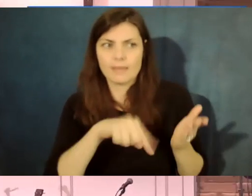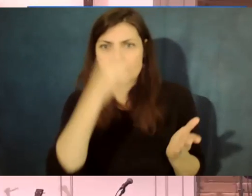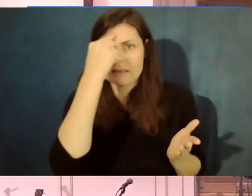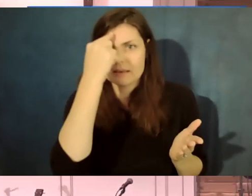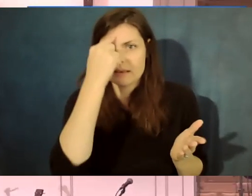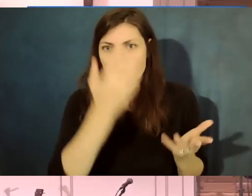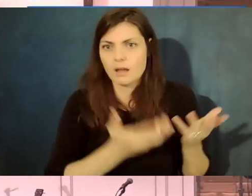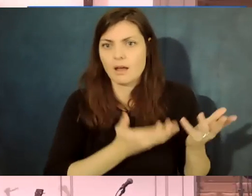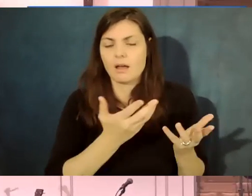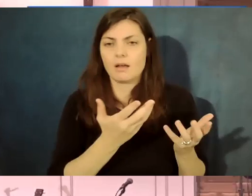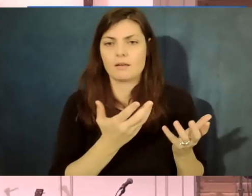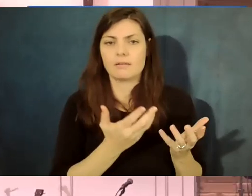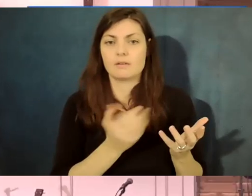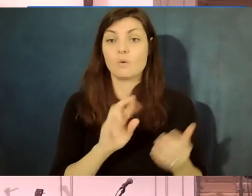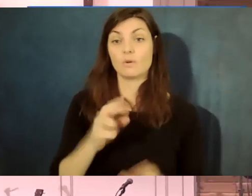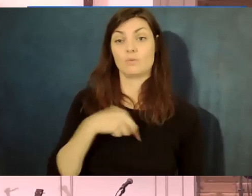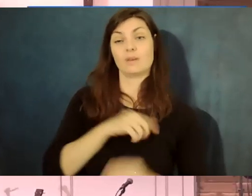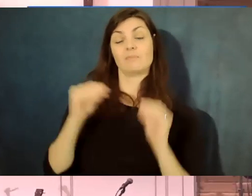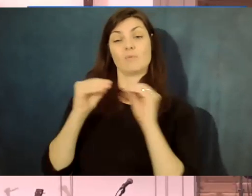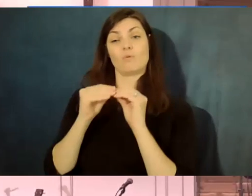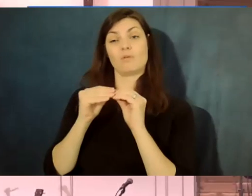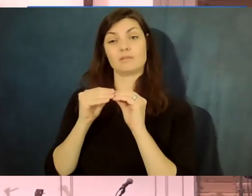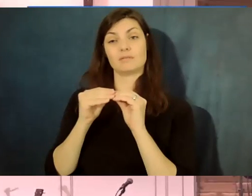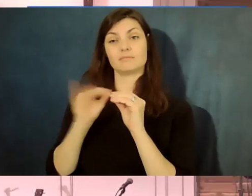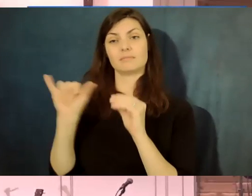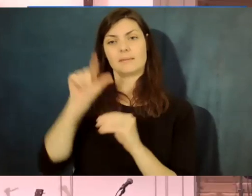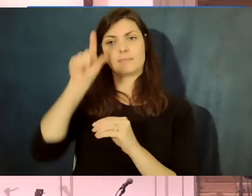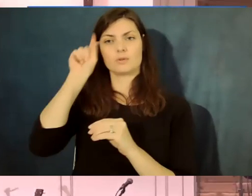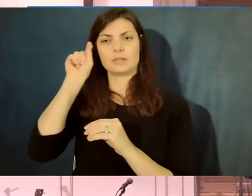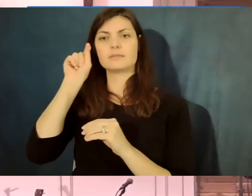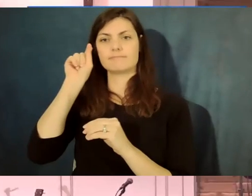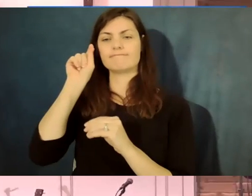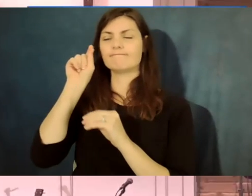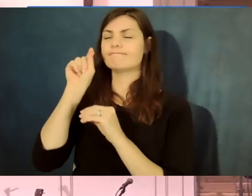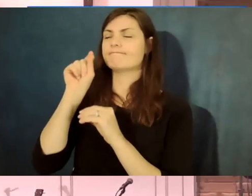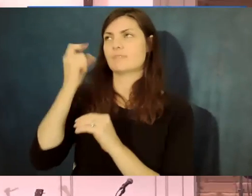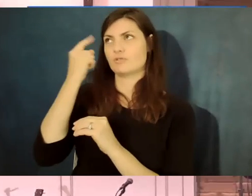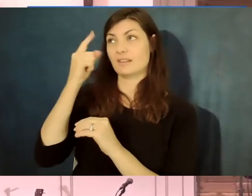think? Or are we willing, understanding the fear of the Lord, to cry out like Moses?